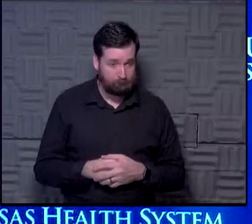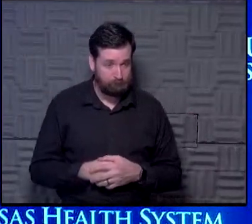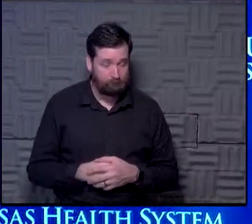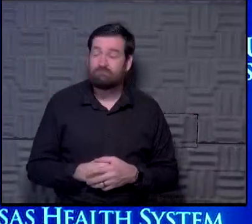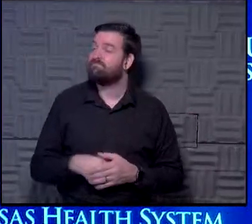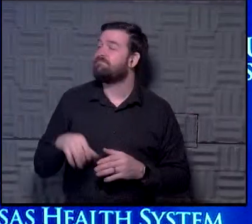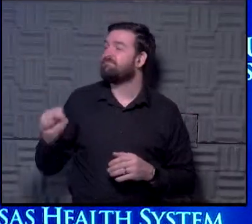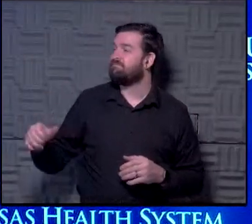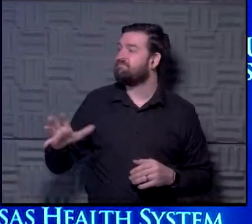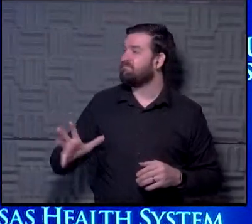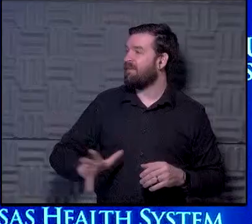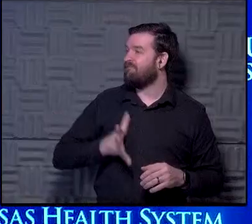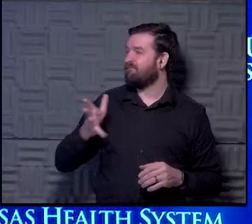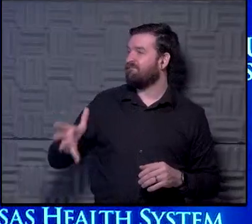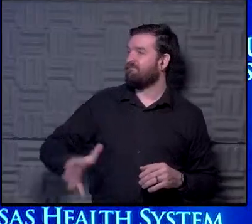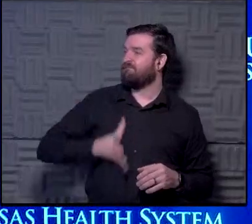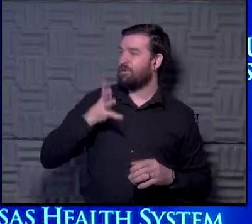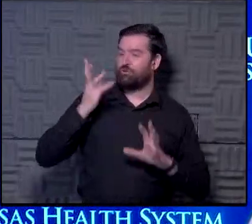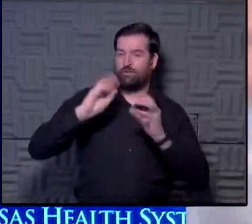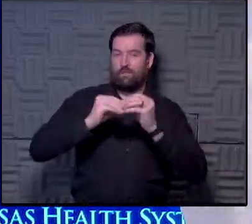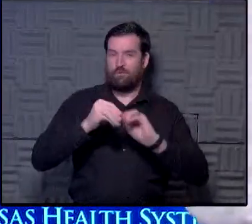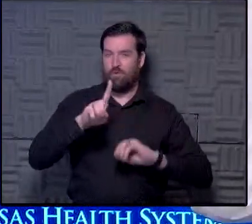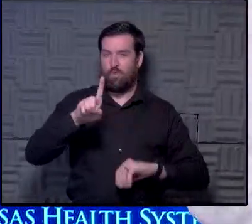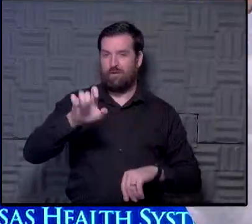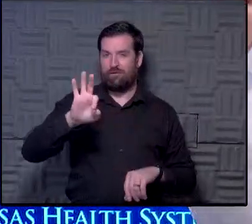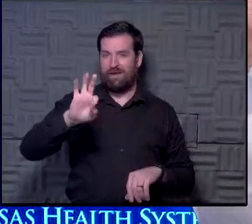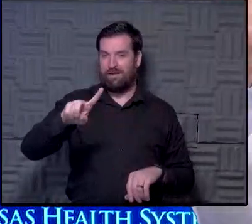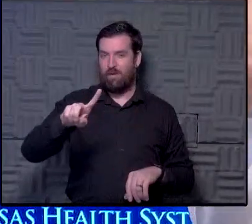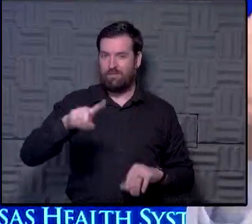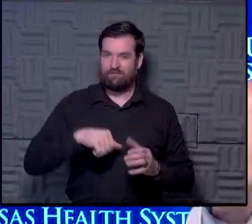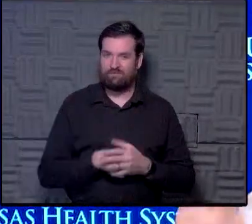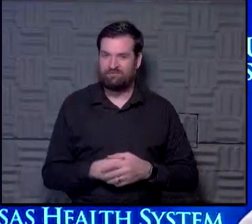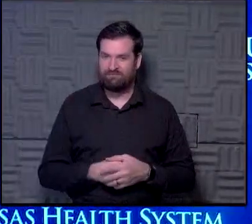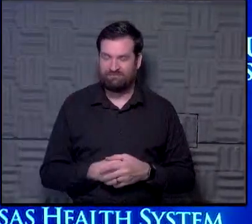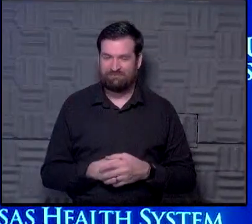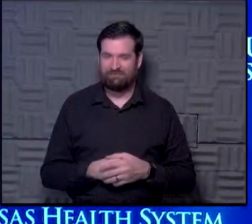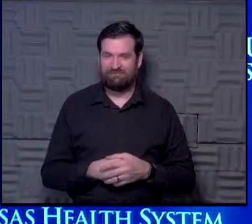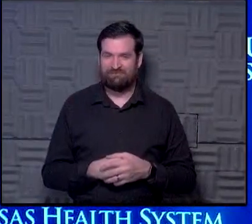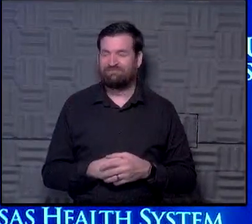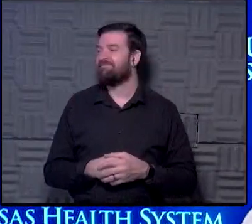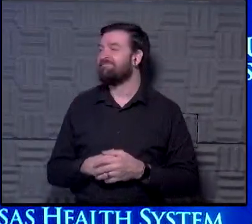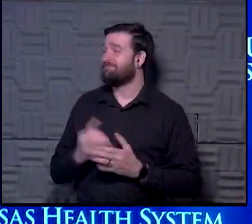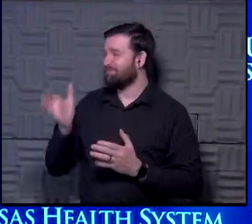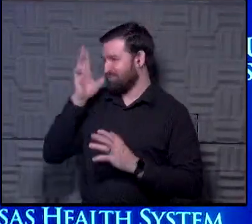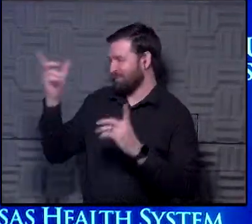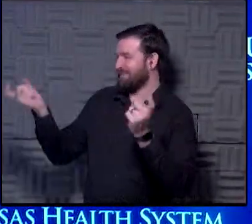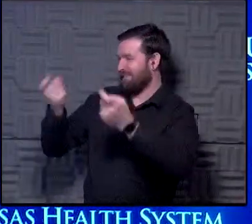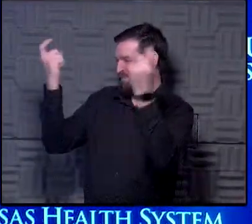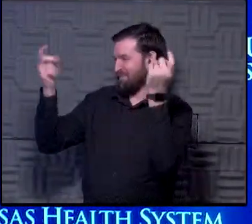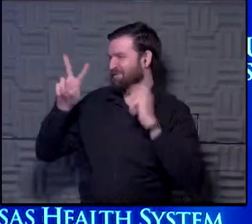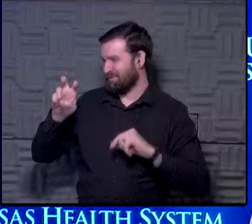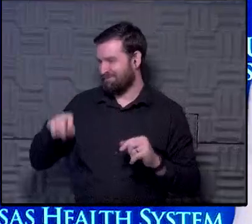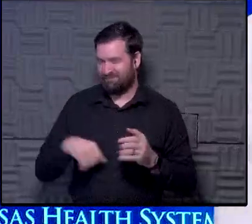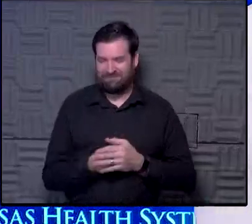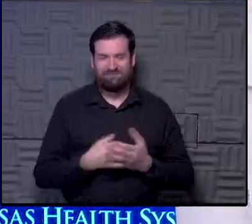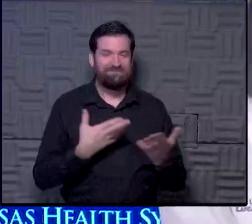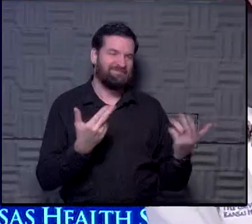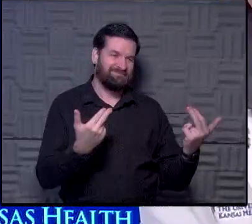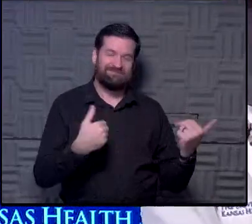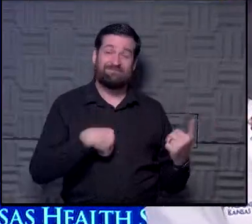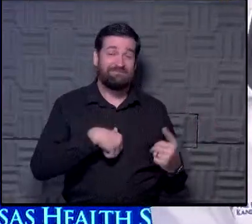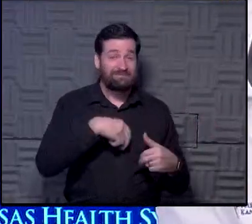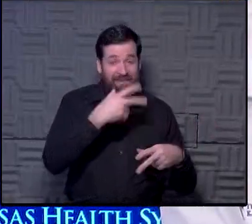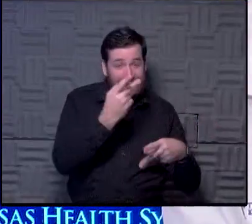My official count is 191, so I'm not full Yes. 200. Yeah. We're going to celebrate when we hit not that 201. Not that I'm